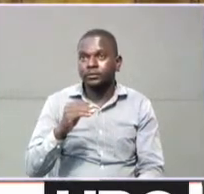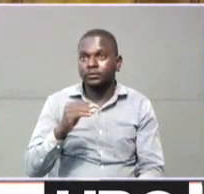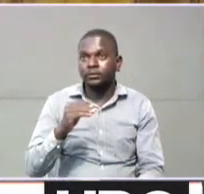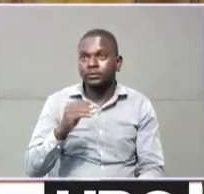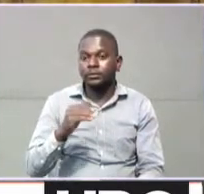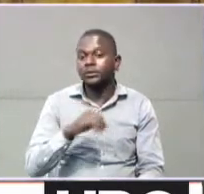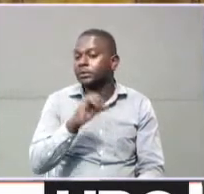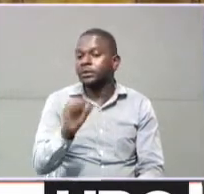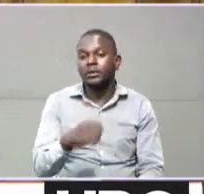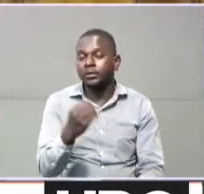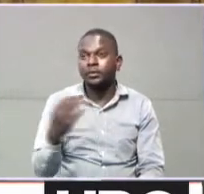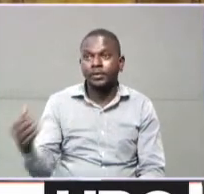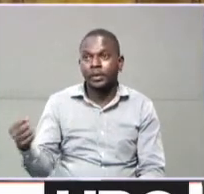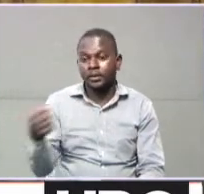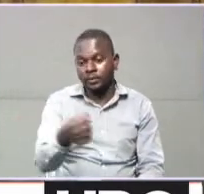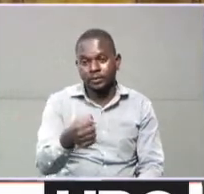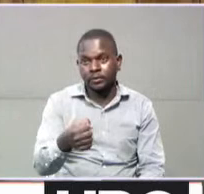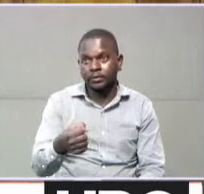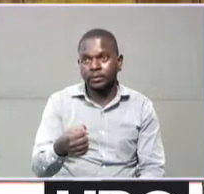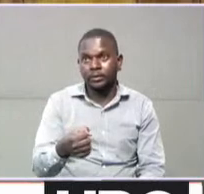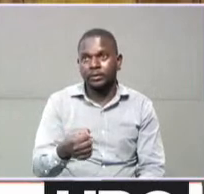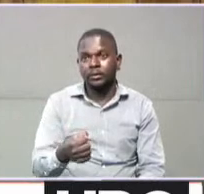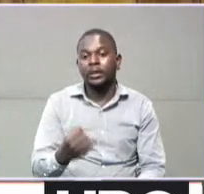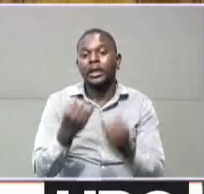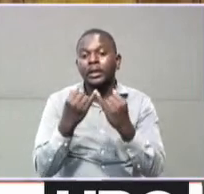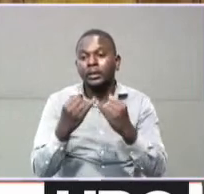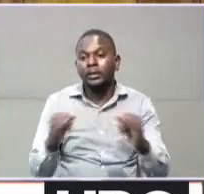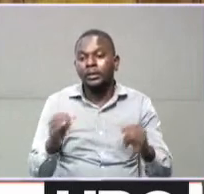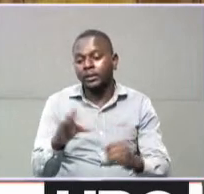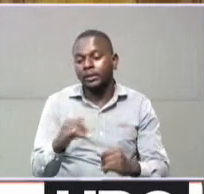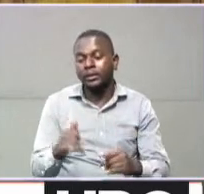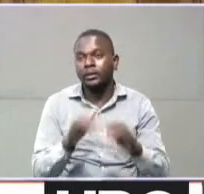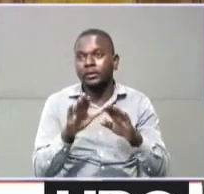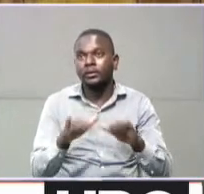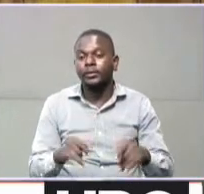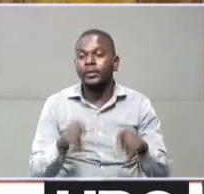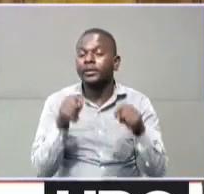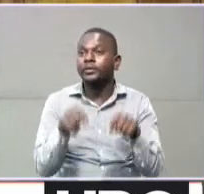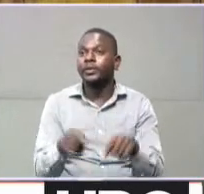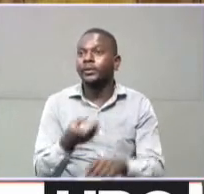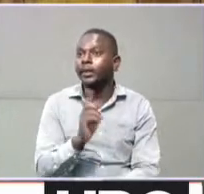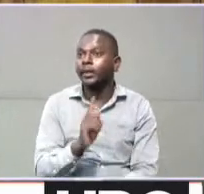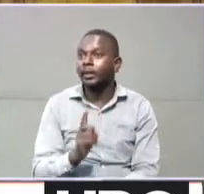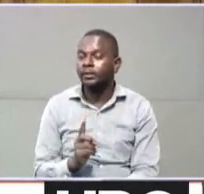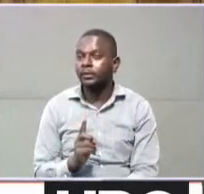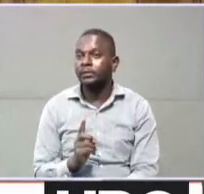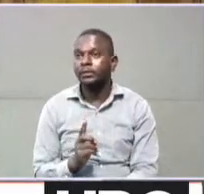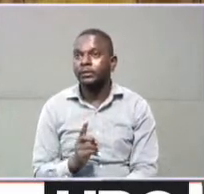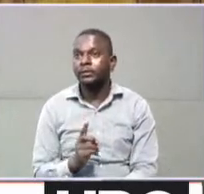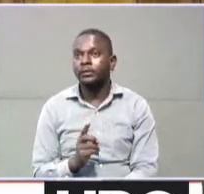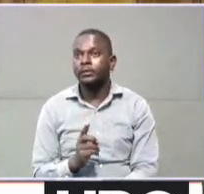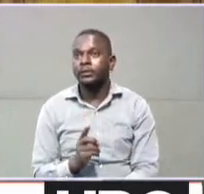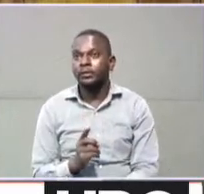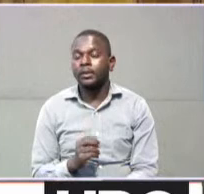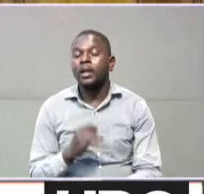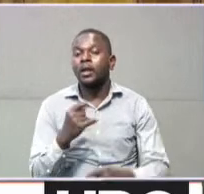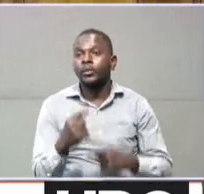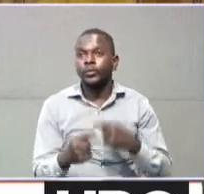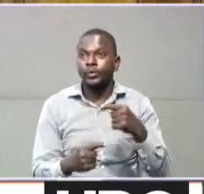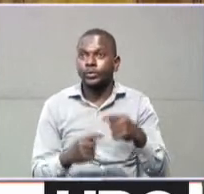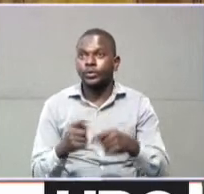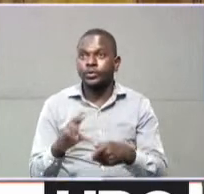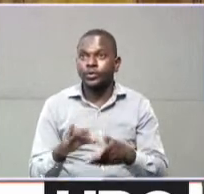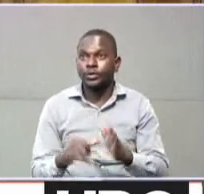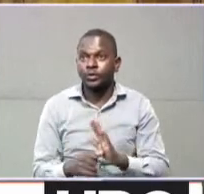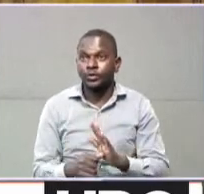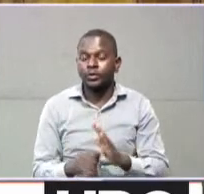they cannot be designated by one of them that would be another parameter not in this one so the procedure issue i am